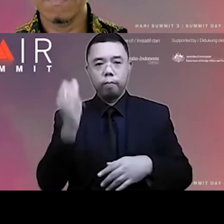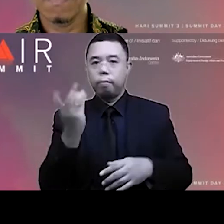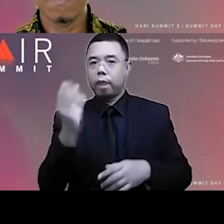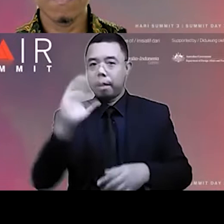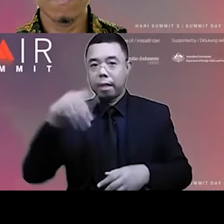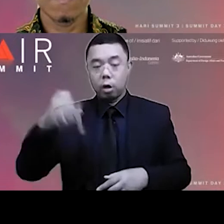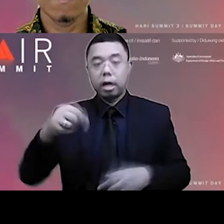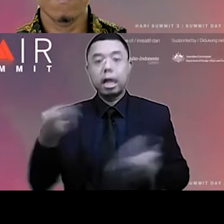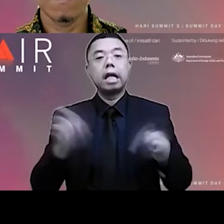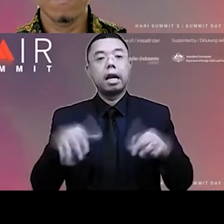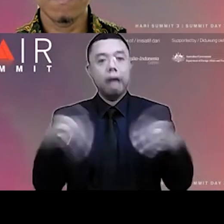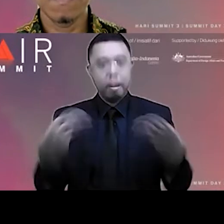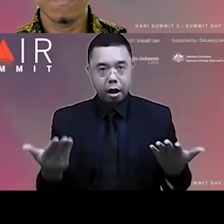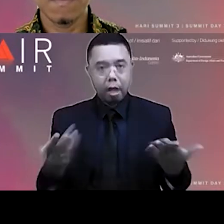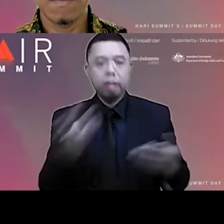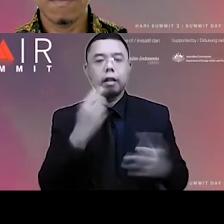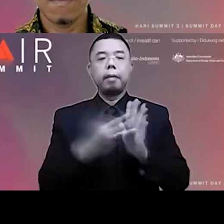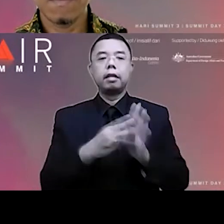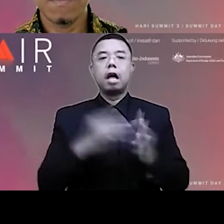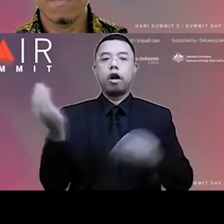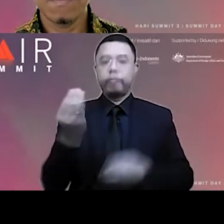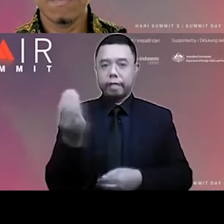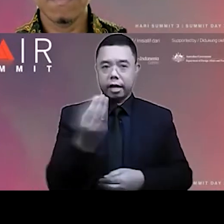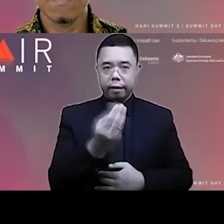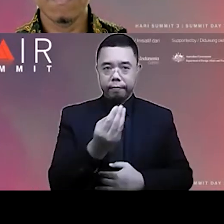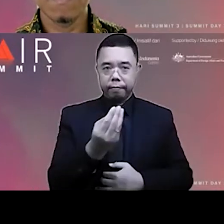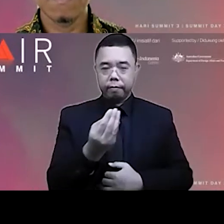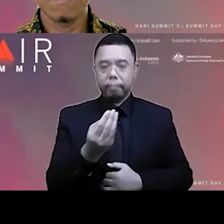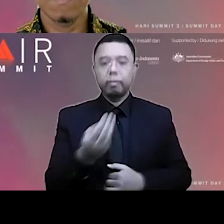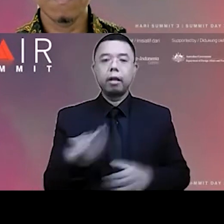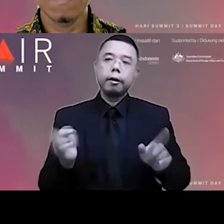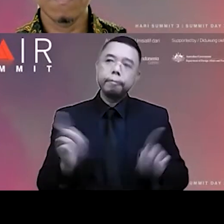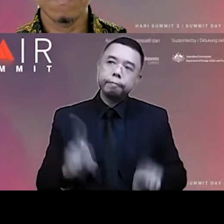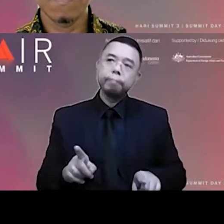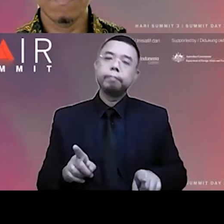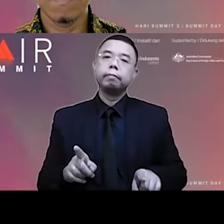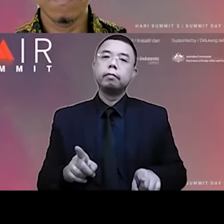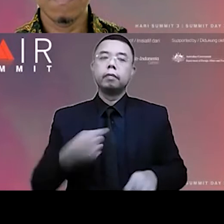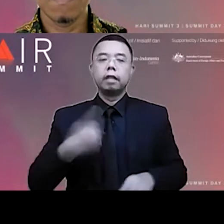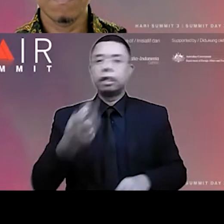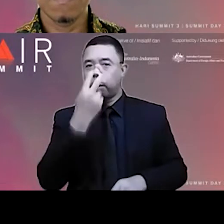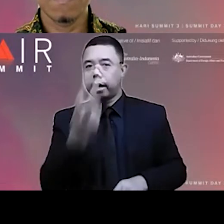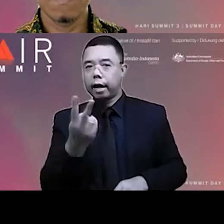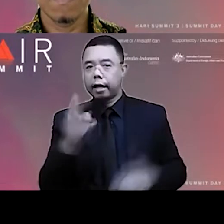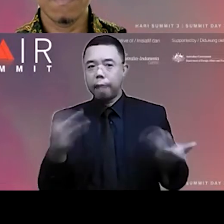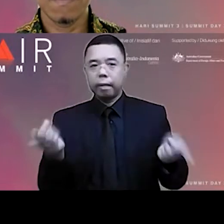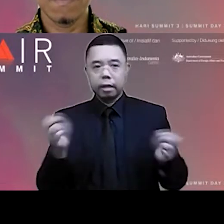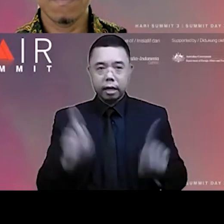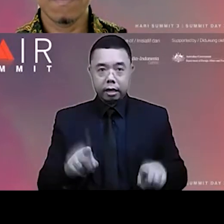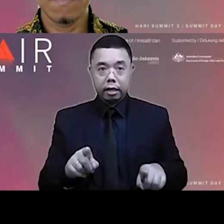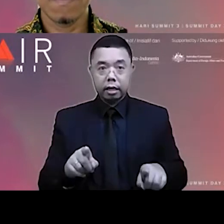happening now and what we can do in the future. But for the moment, let's have a look at what happened. And I think Traveloka can give